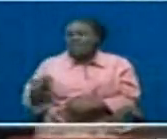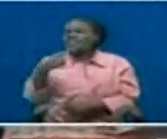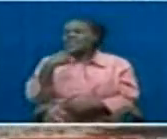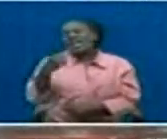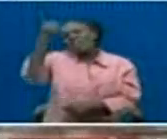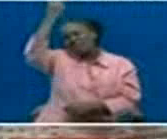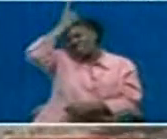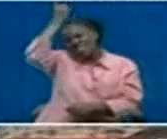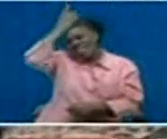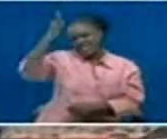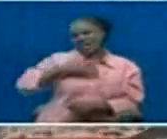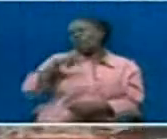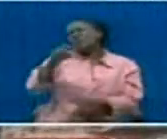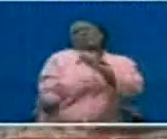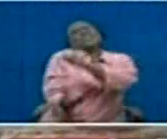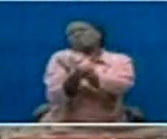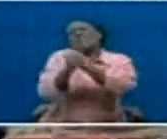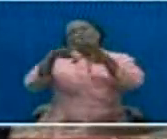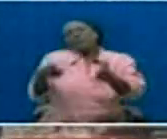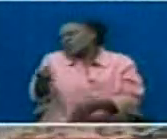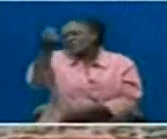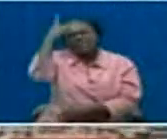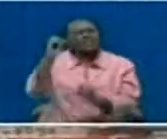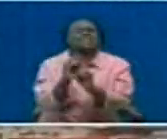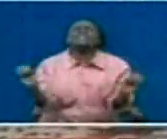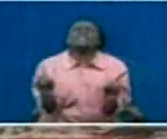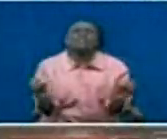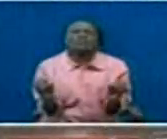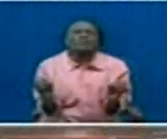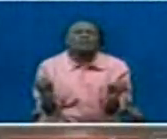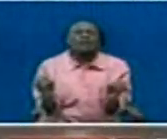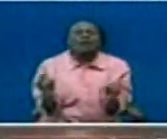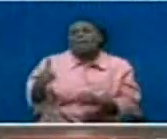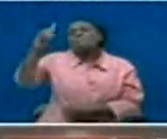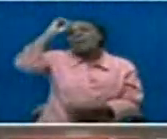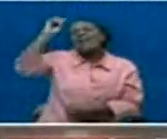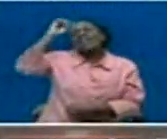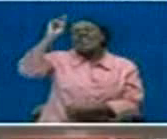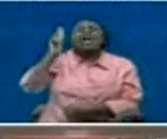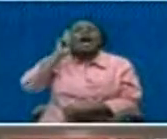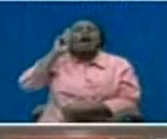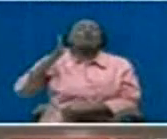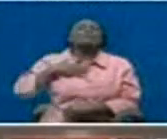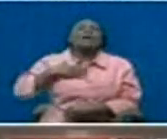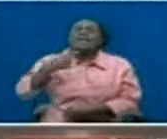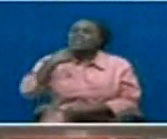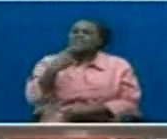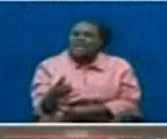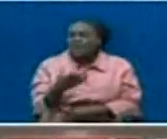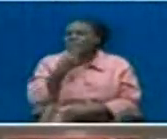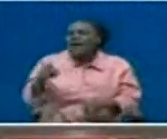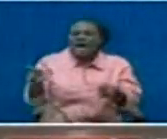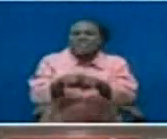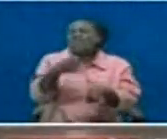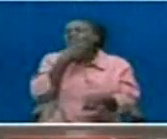villages. Because how do you explain to them? They can't even understand. Correct. Yeah. I tell them, Mandela is my uncle, actually. He's the brother to my